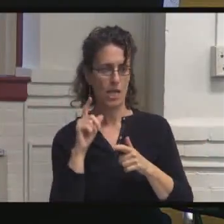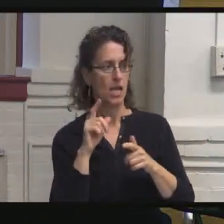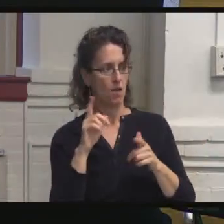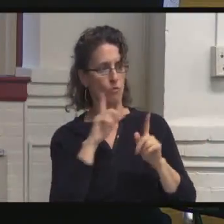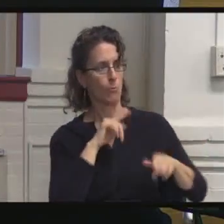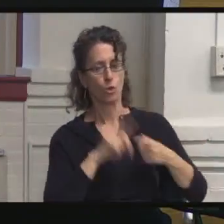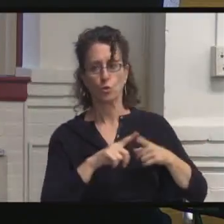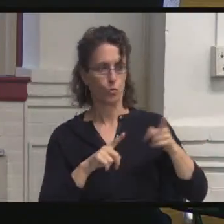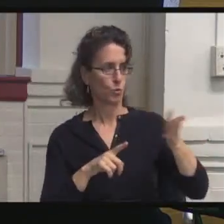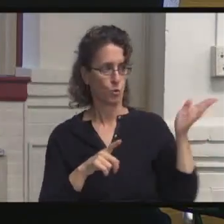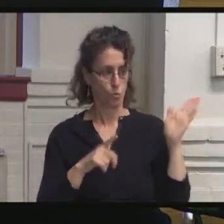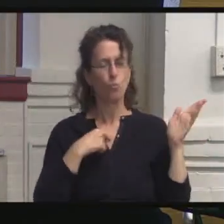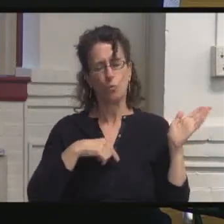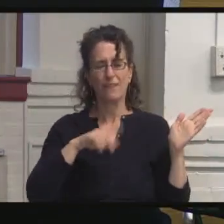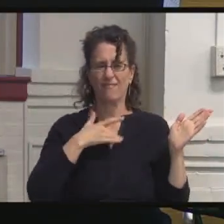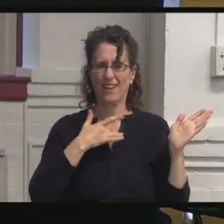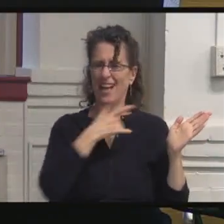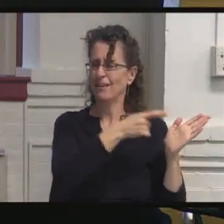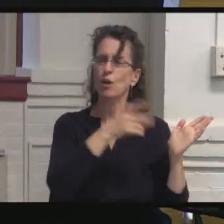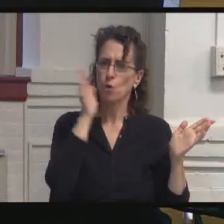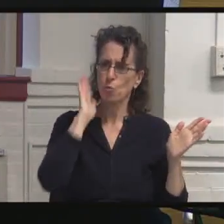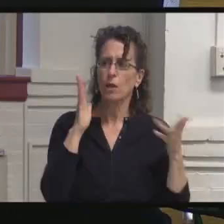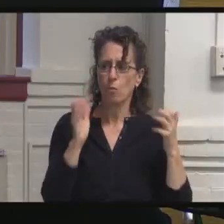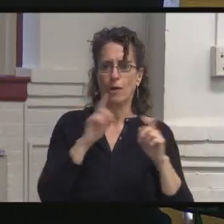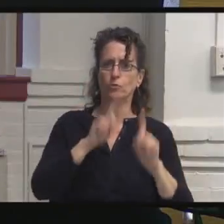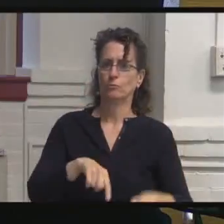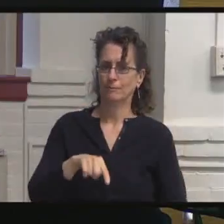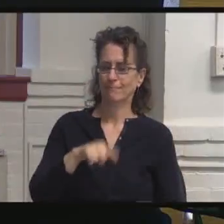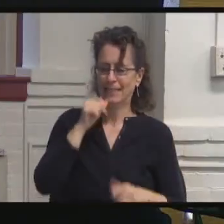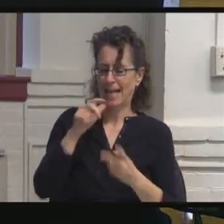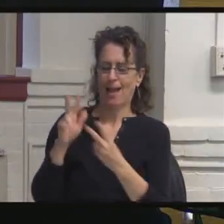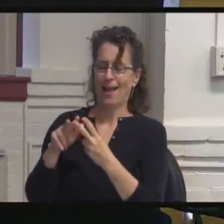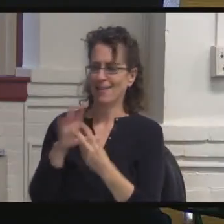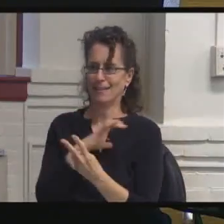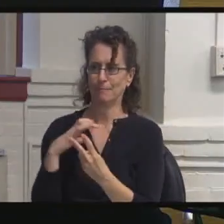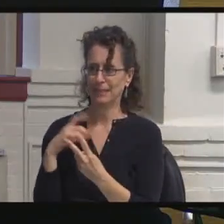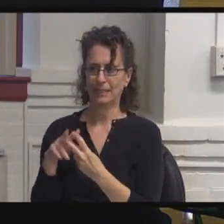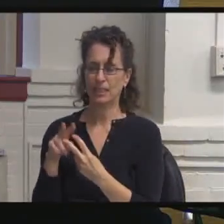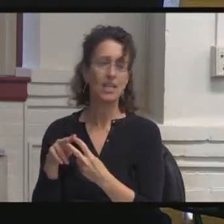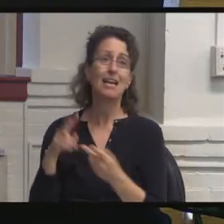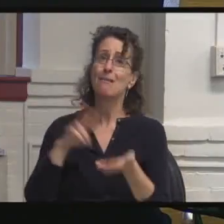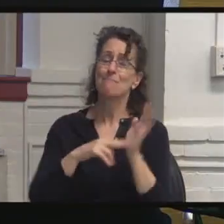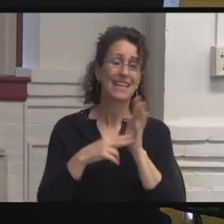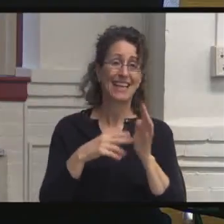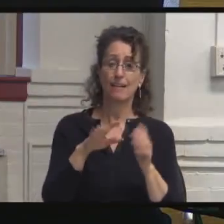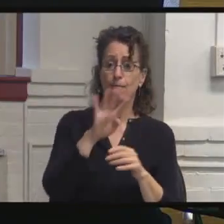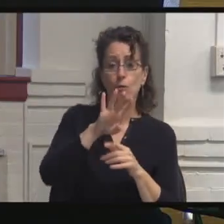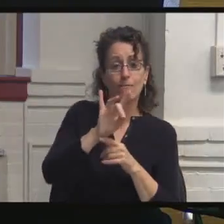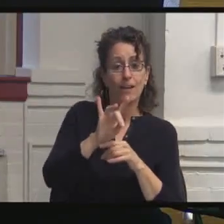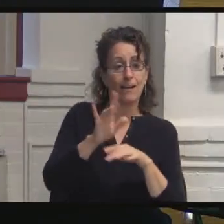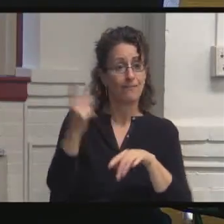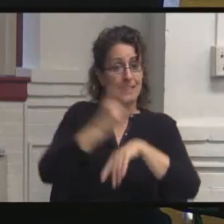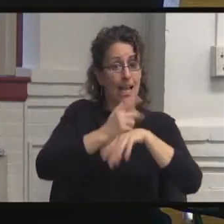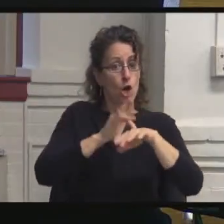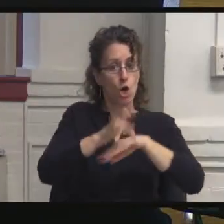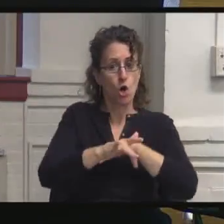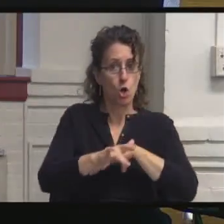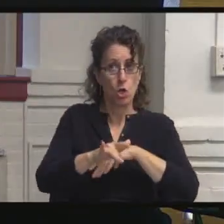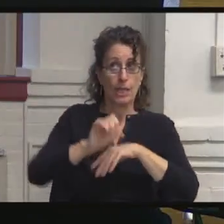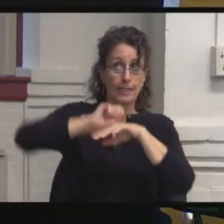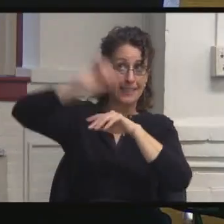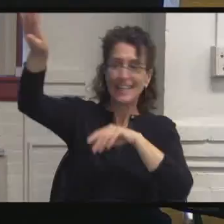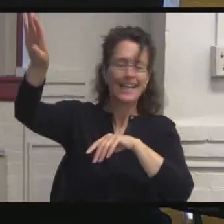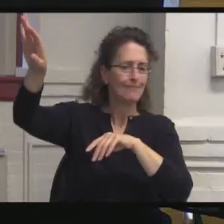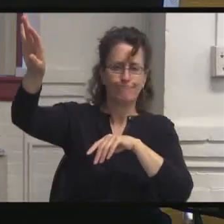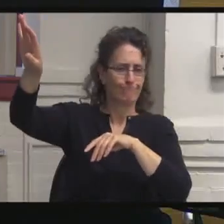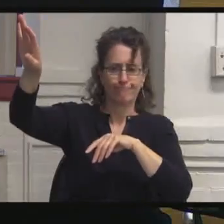this topic. And so our schedule didn't quite meet the 45-day early notice period. And so we will now be passing our